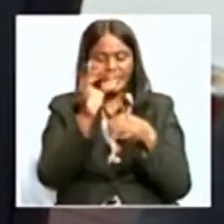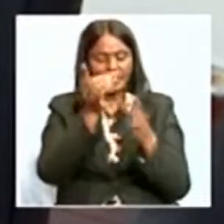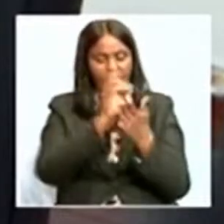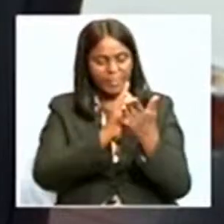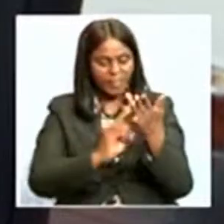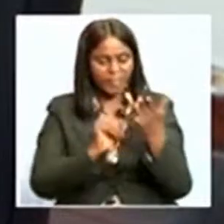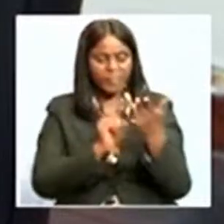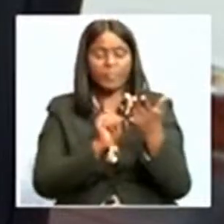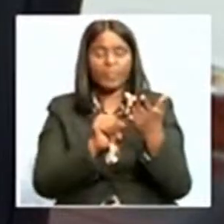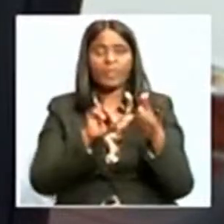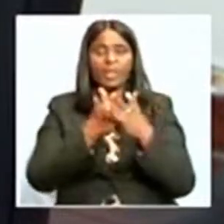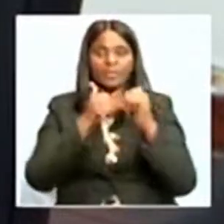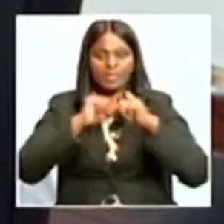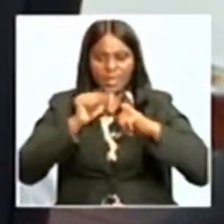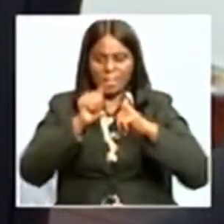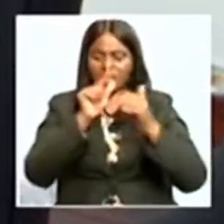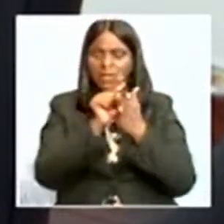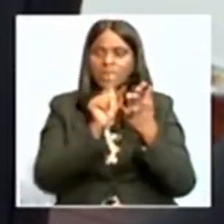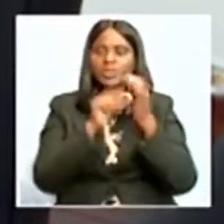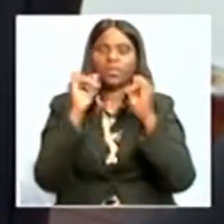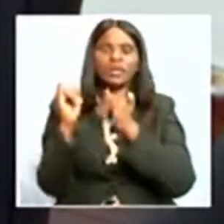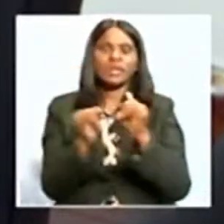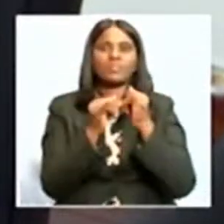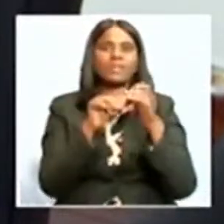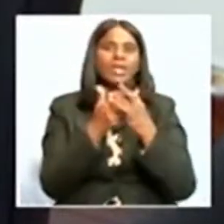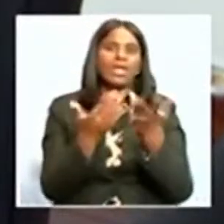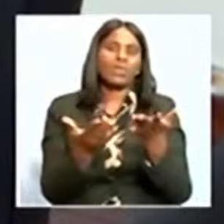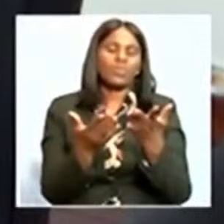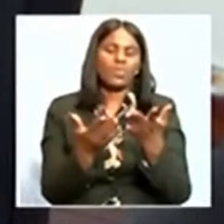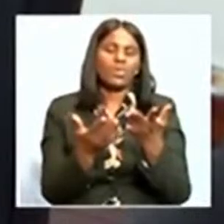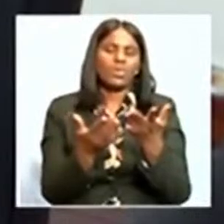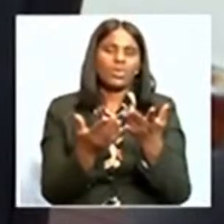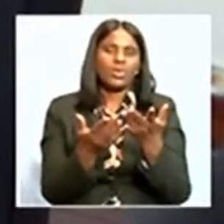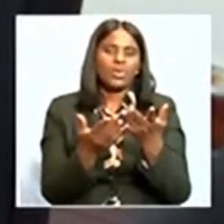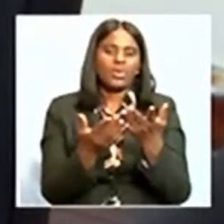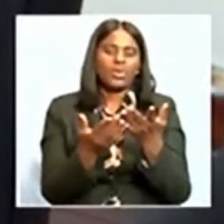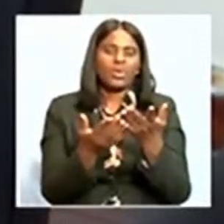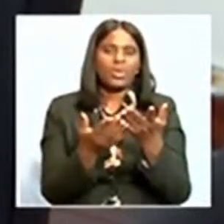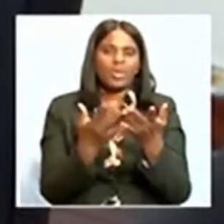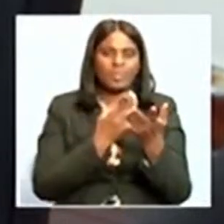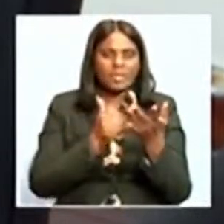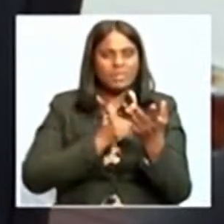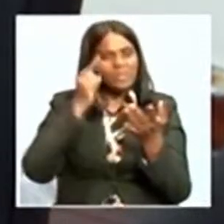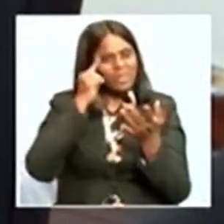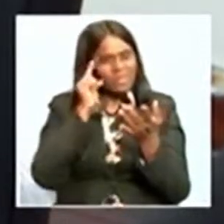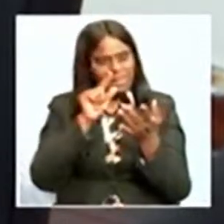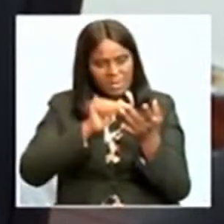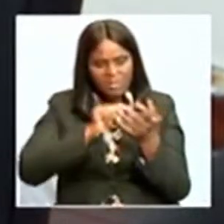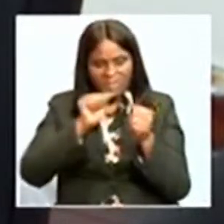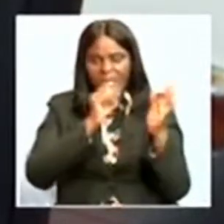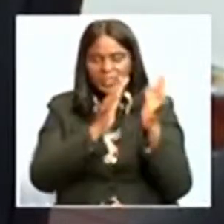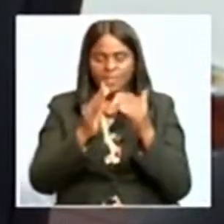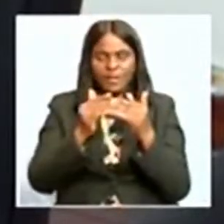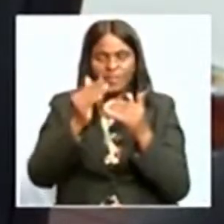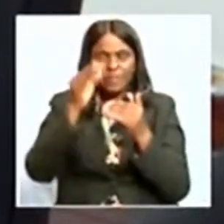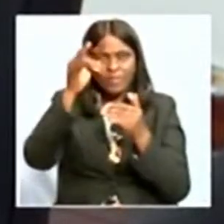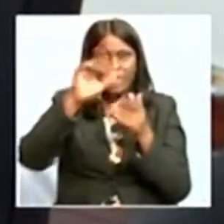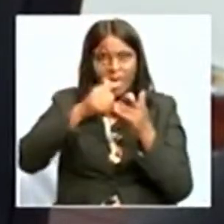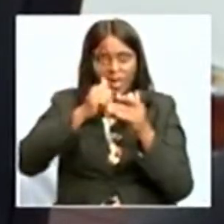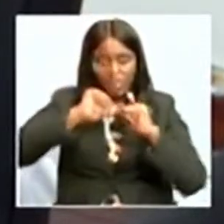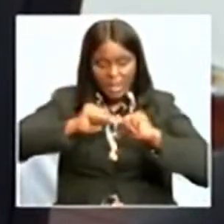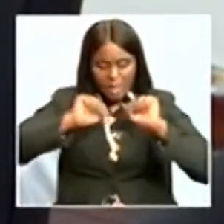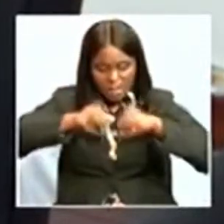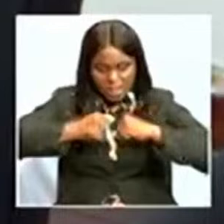is how will the law be implemented. So I do think it's something that we can consider going forward, saying how can